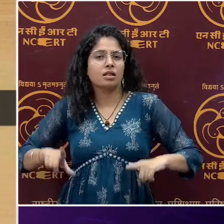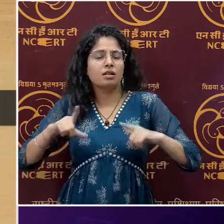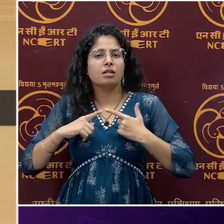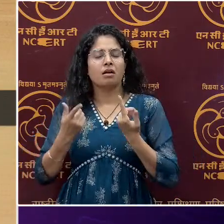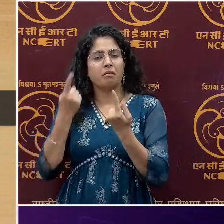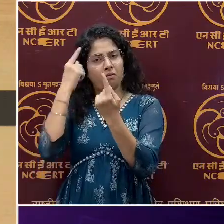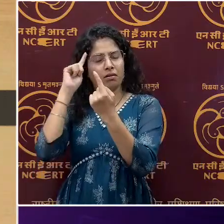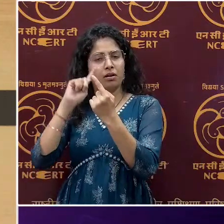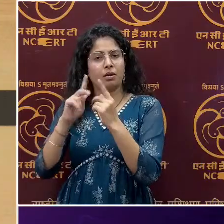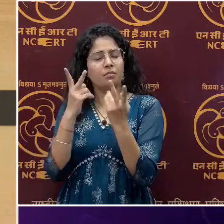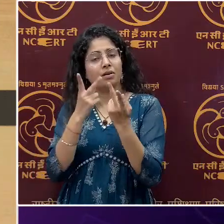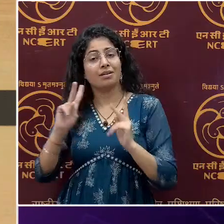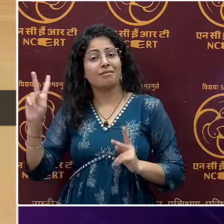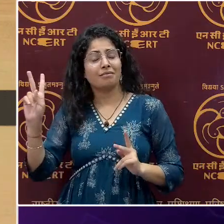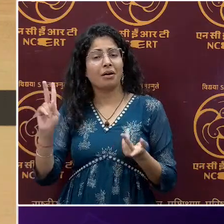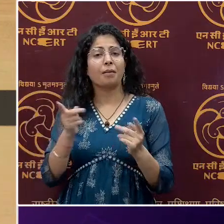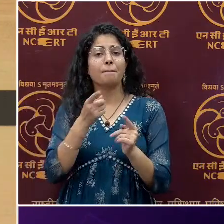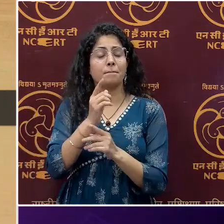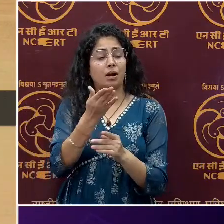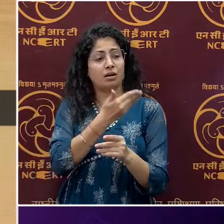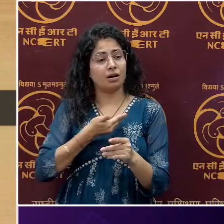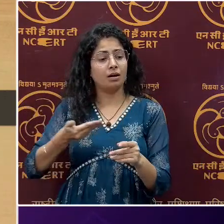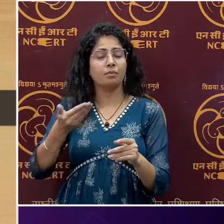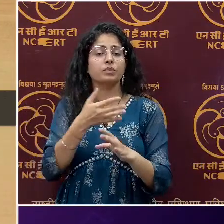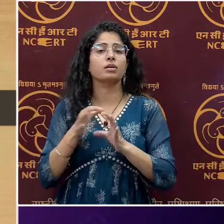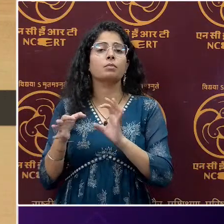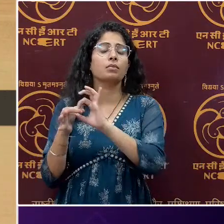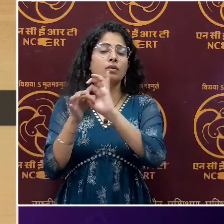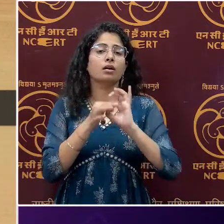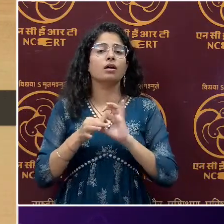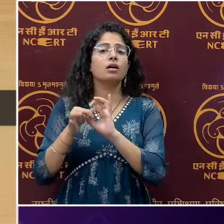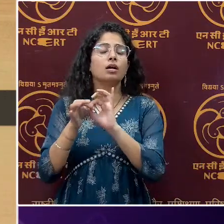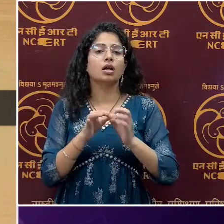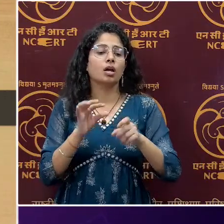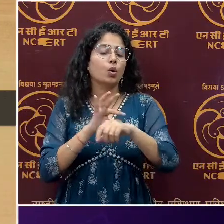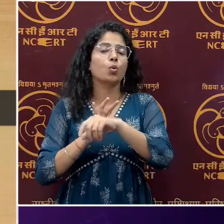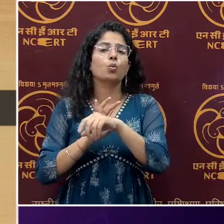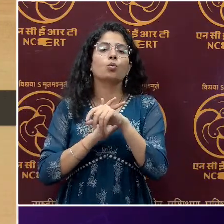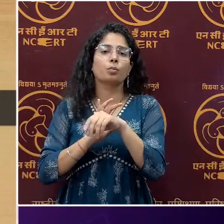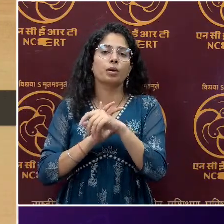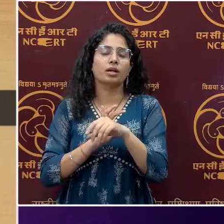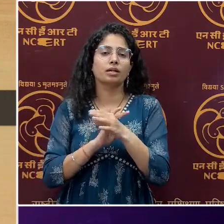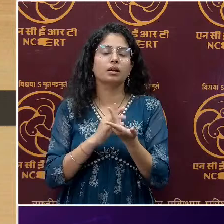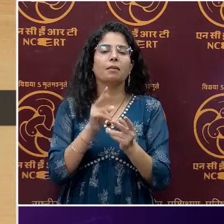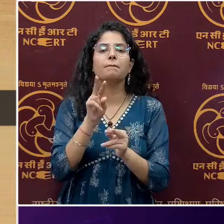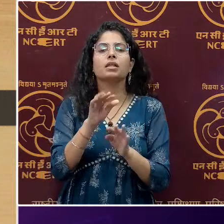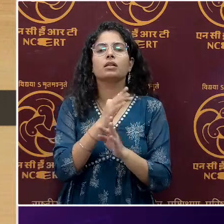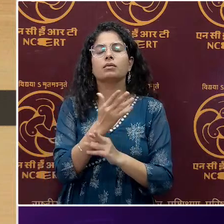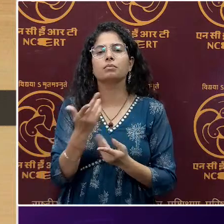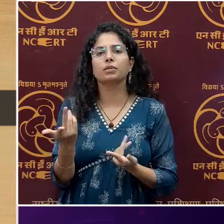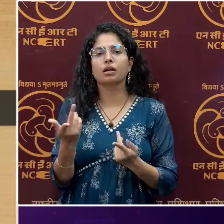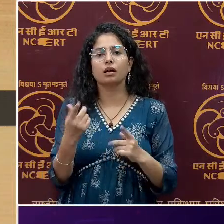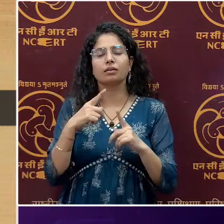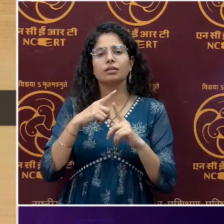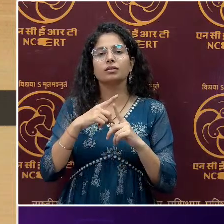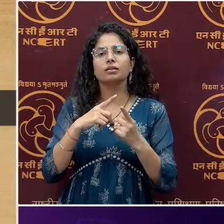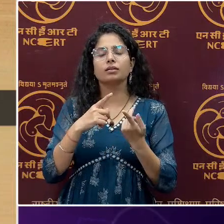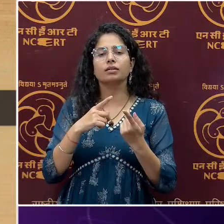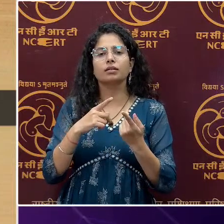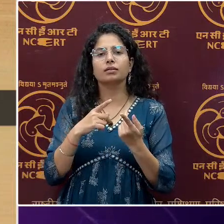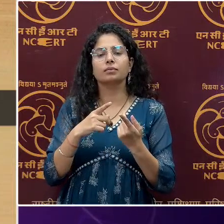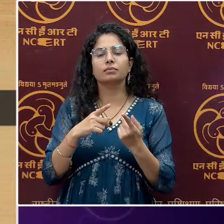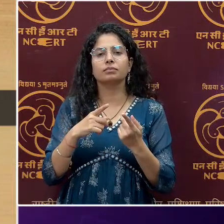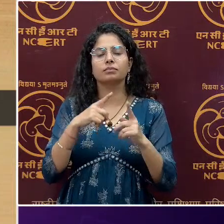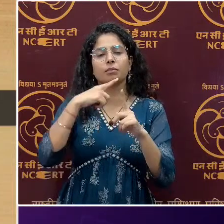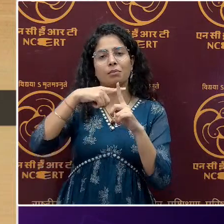But at that time when we are colony of British, so humanity is okay, but what we